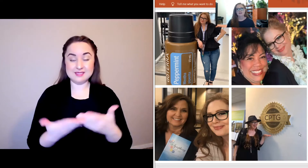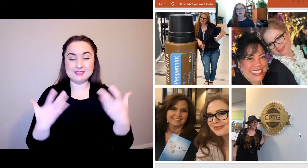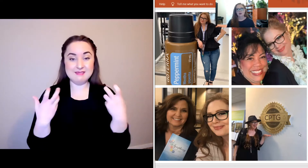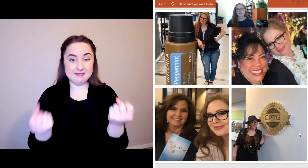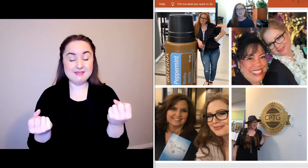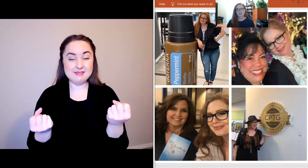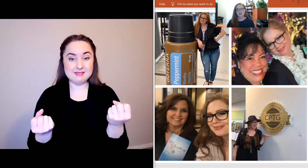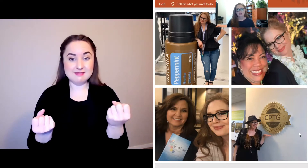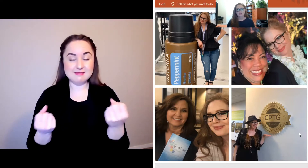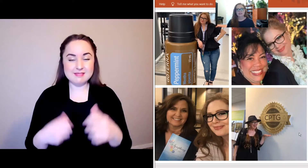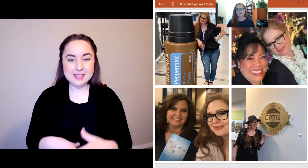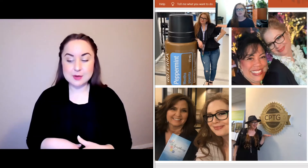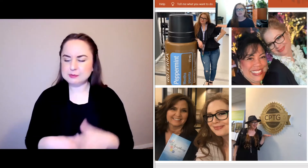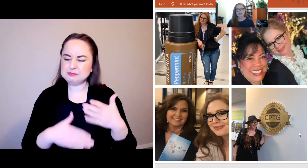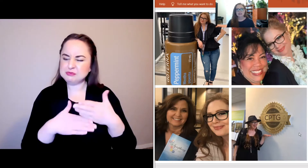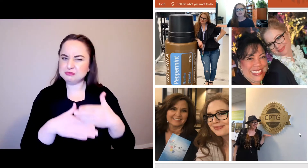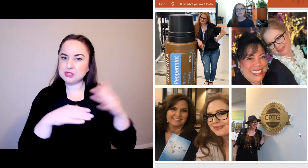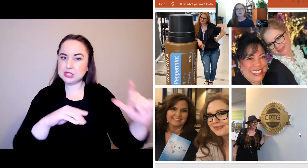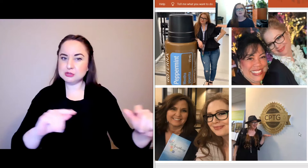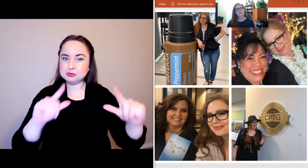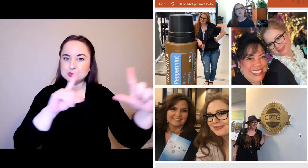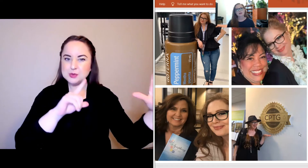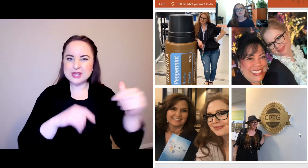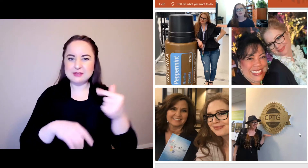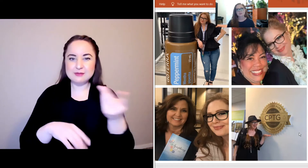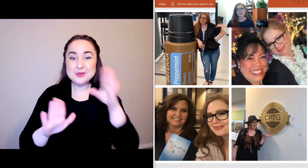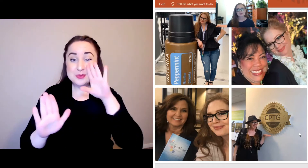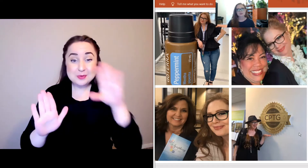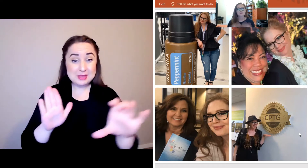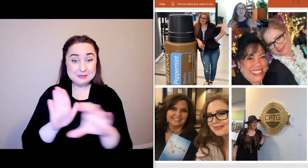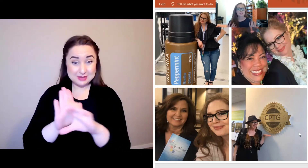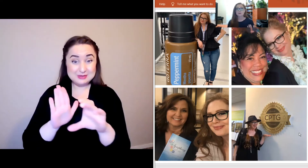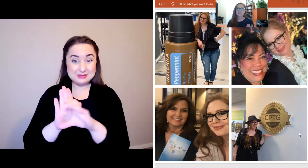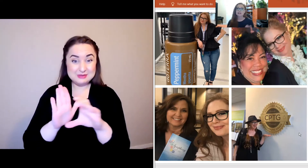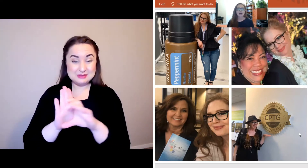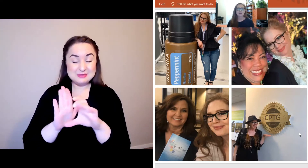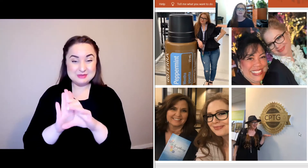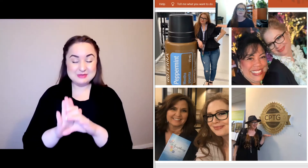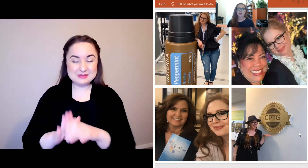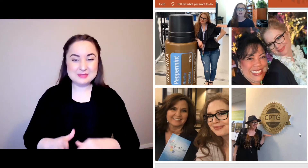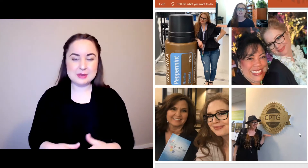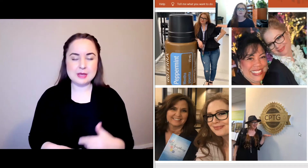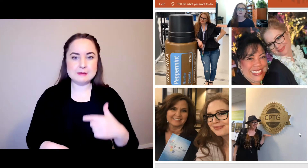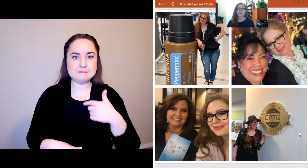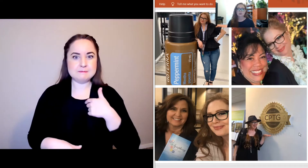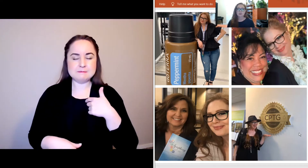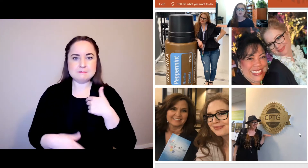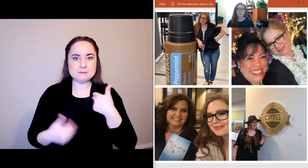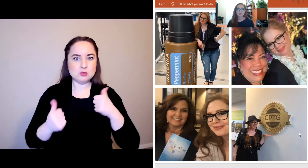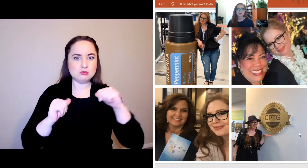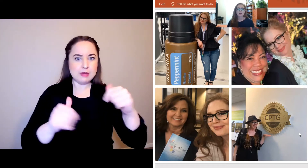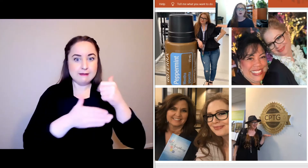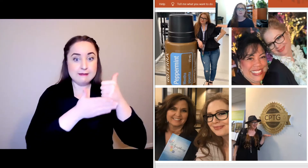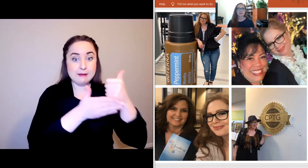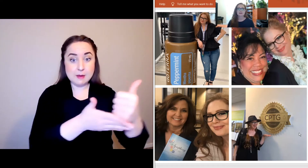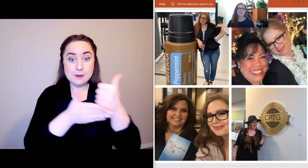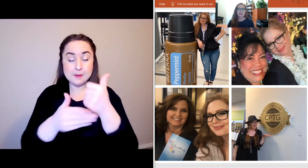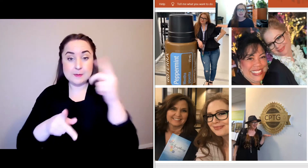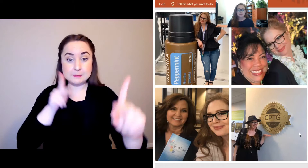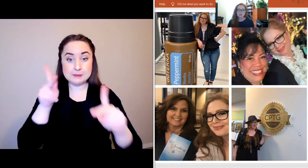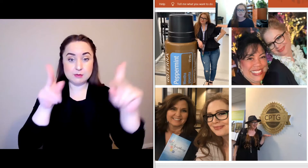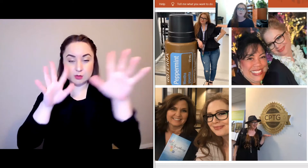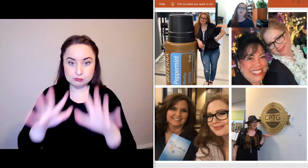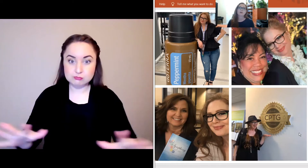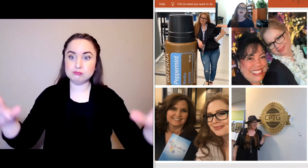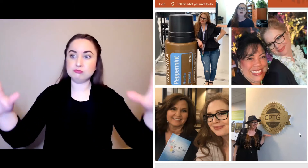So I'm just sharing my screen here with a few pictures of me doing that trying to fulfill my purpose of helping as